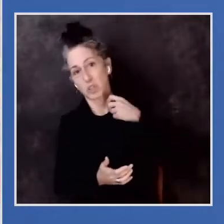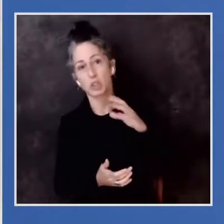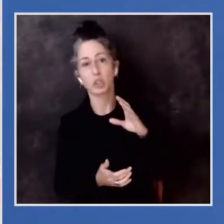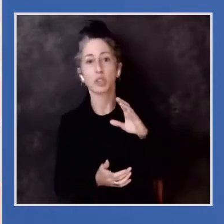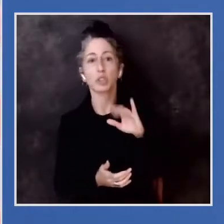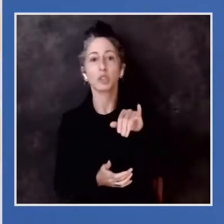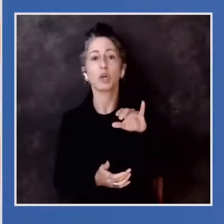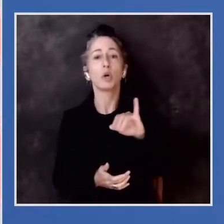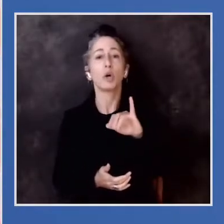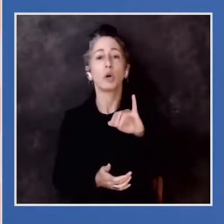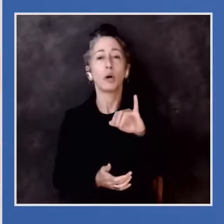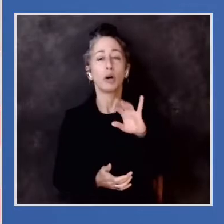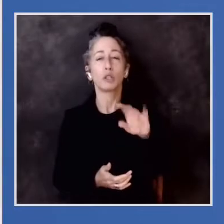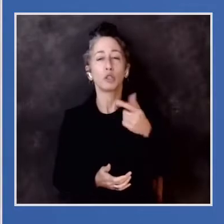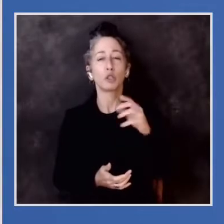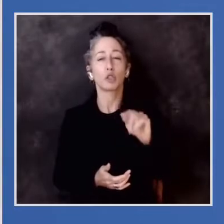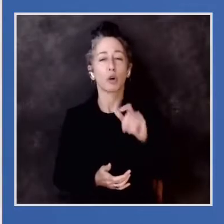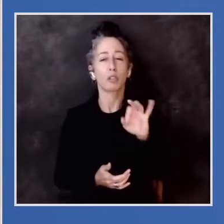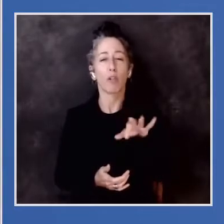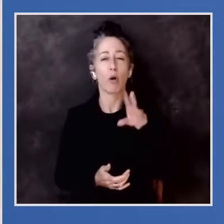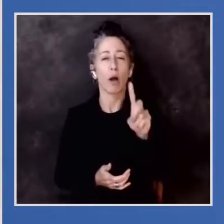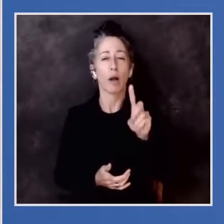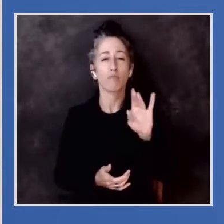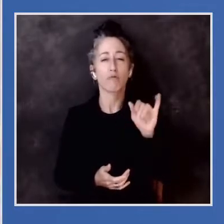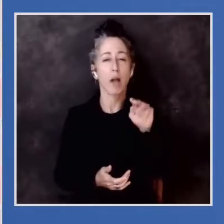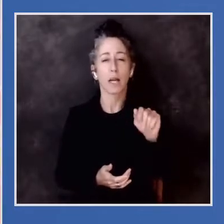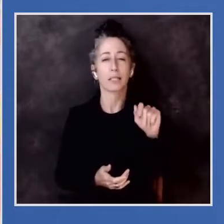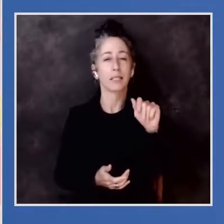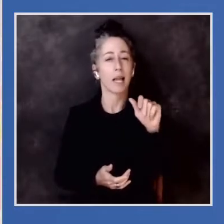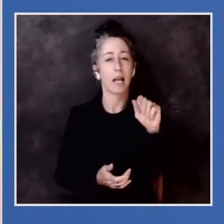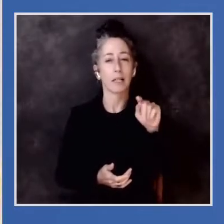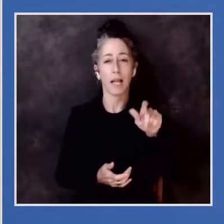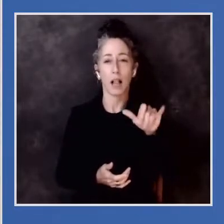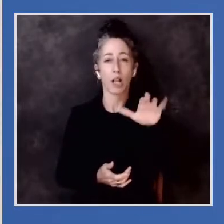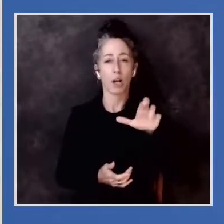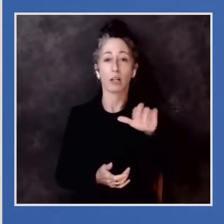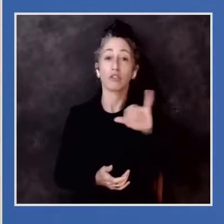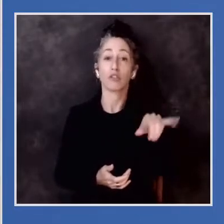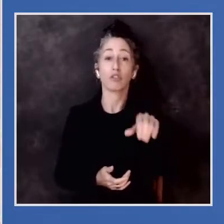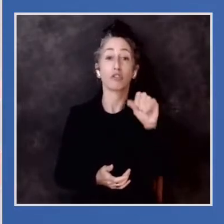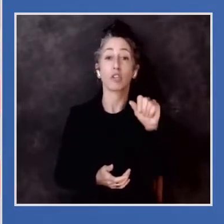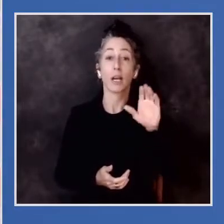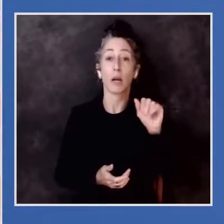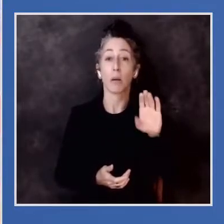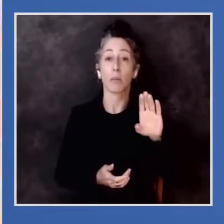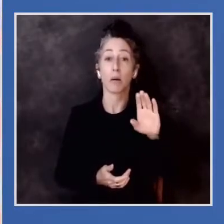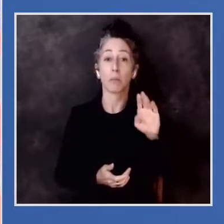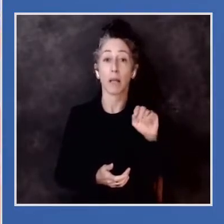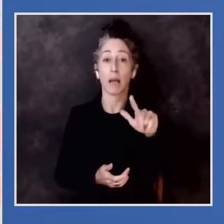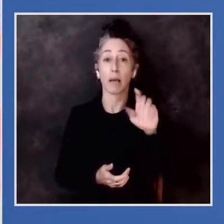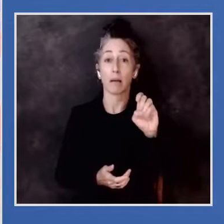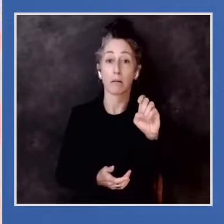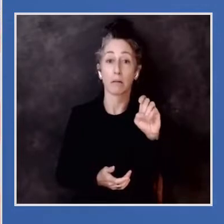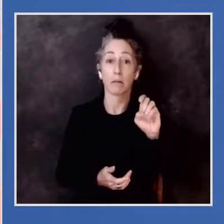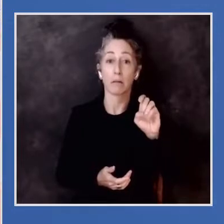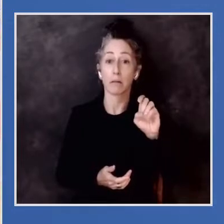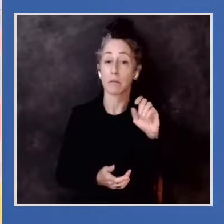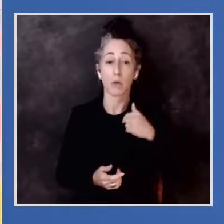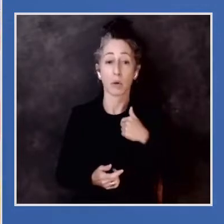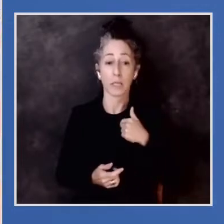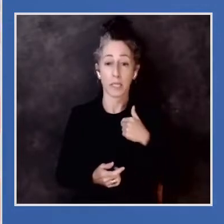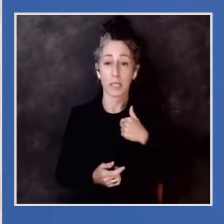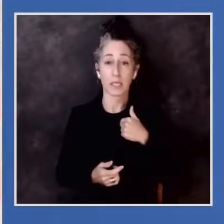Blake, they'll not soon be forgotten, not by me, not by us, and not by this